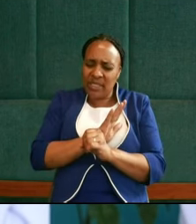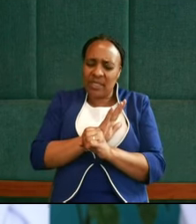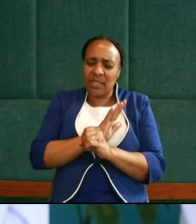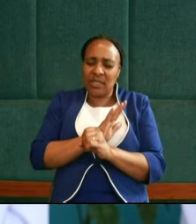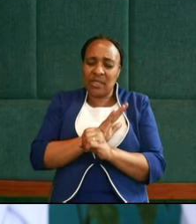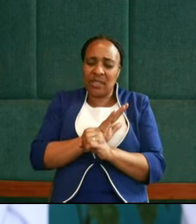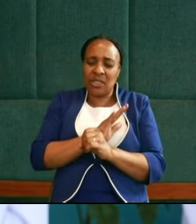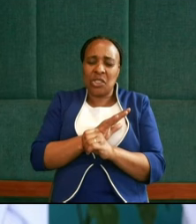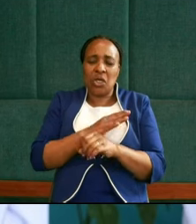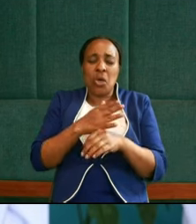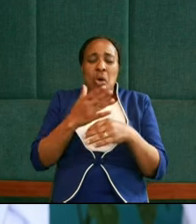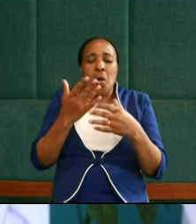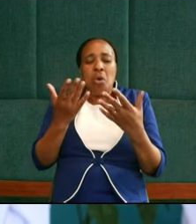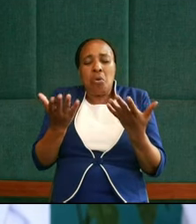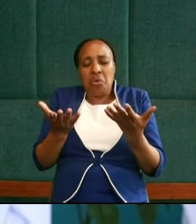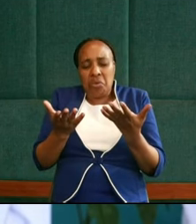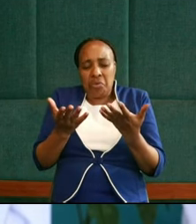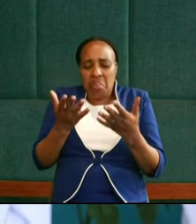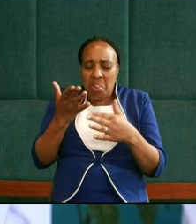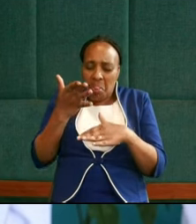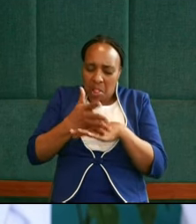or be fake.